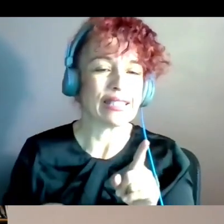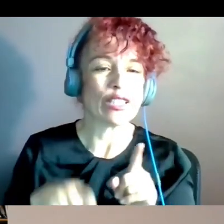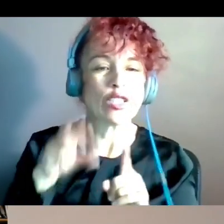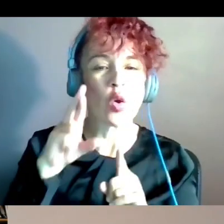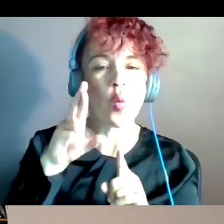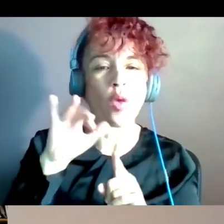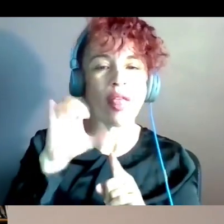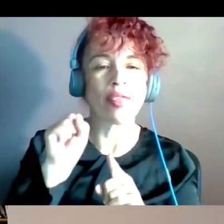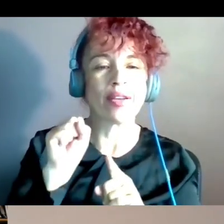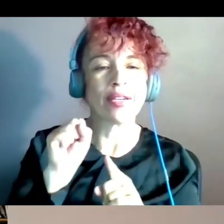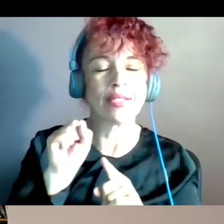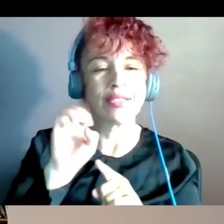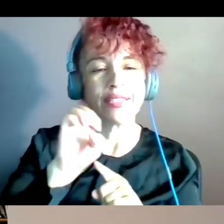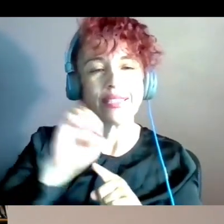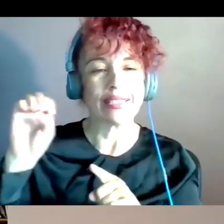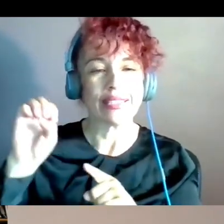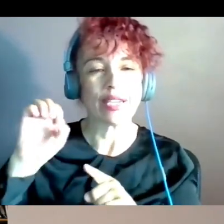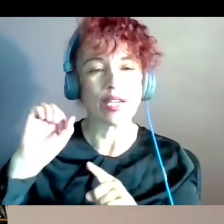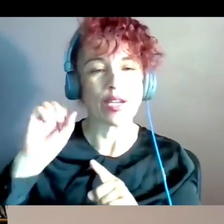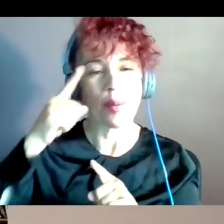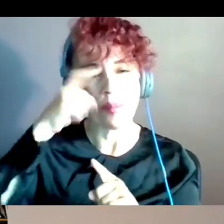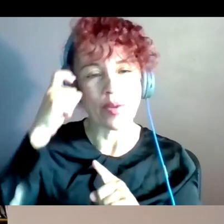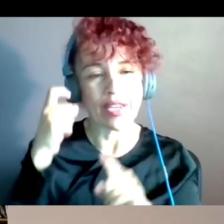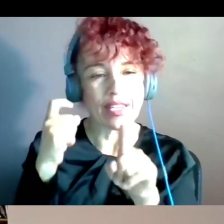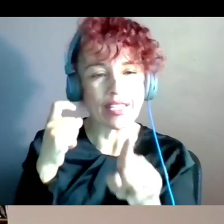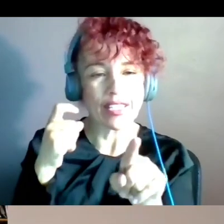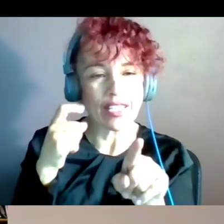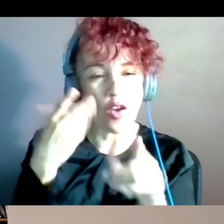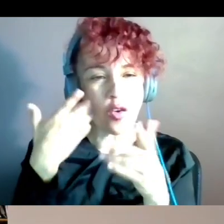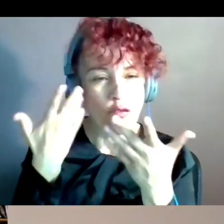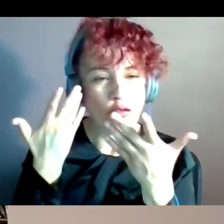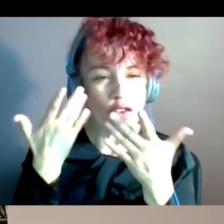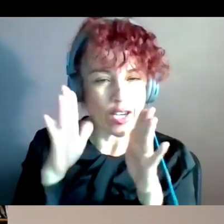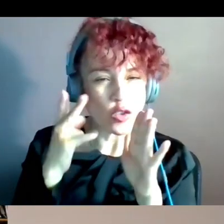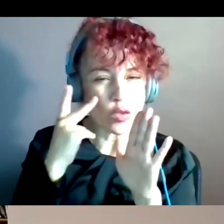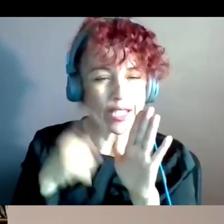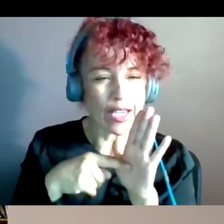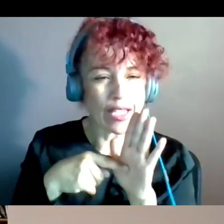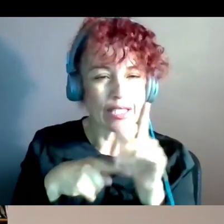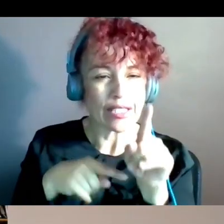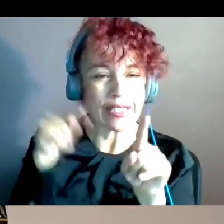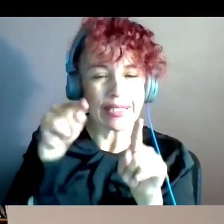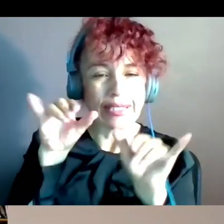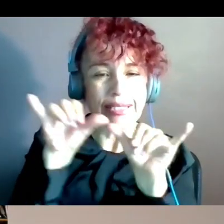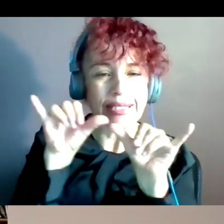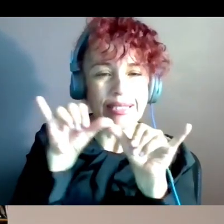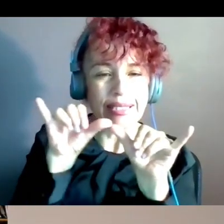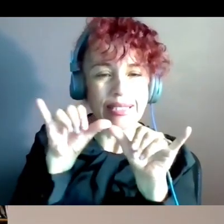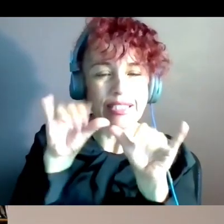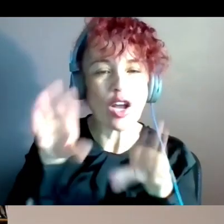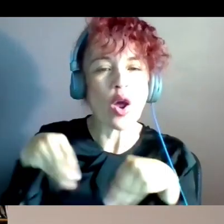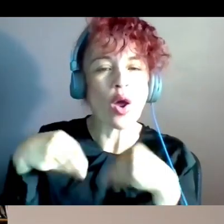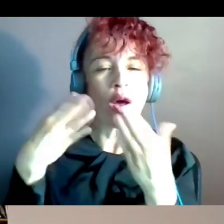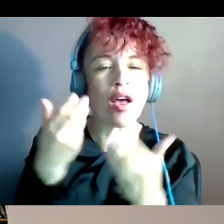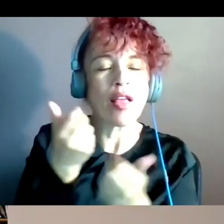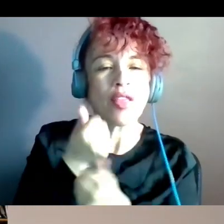piece from Eastern White Pine. You can see the sort of rough finish. uh-huh. Uh, and this side was as provided by the